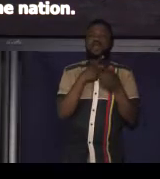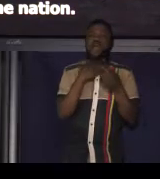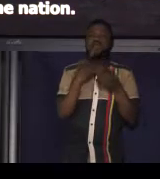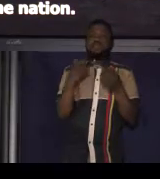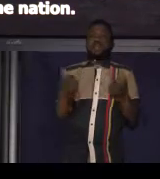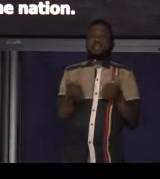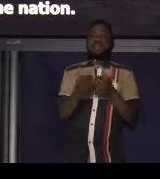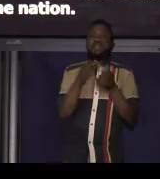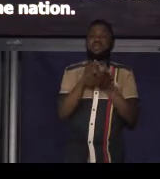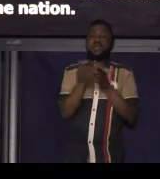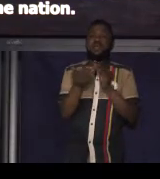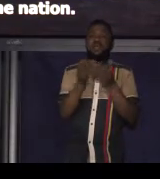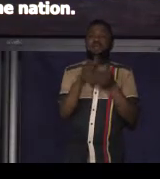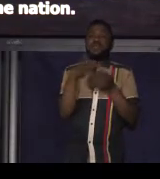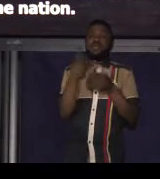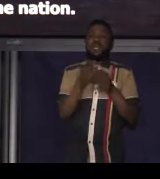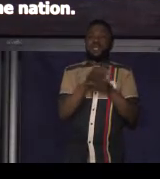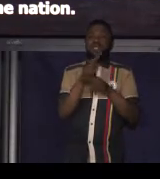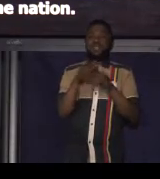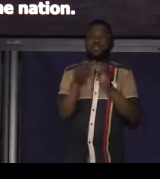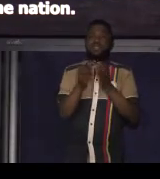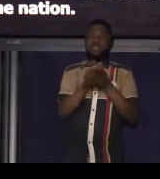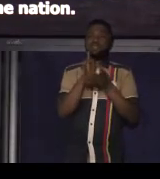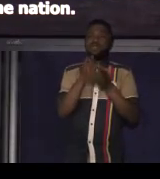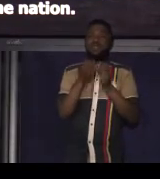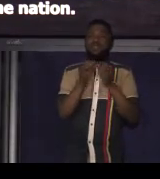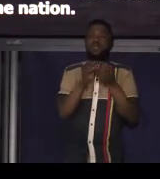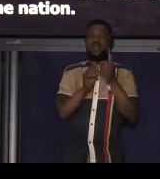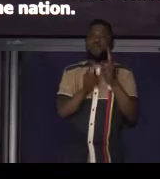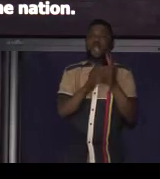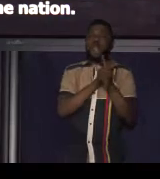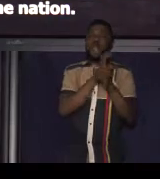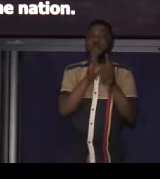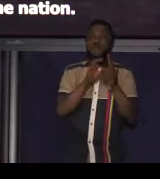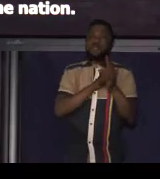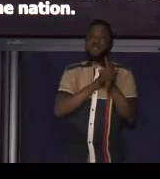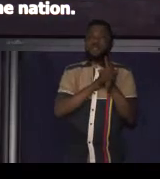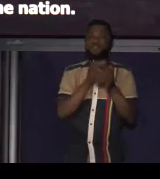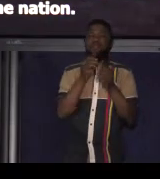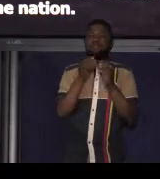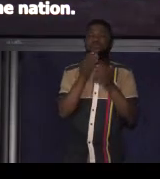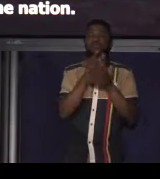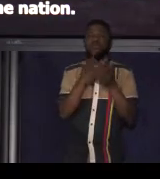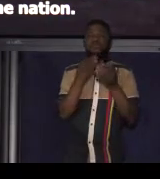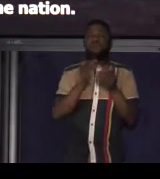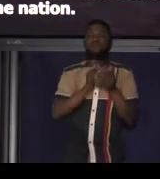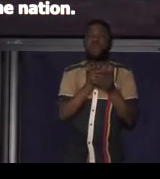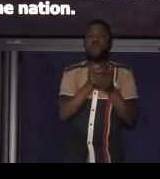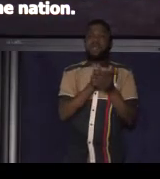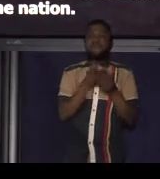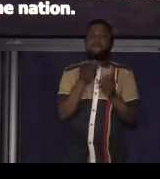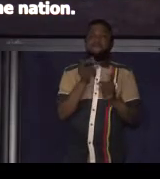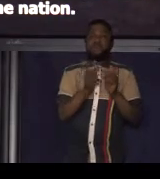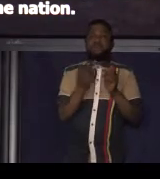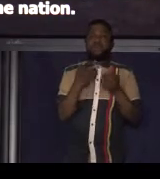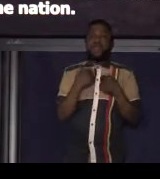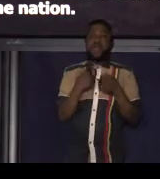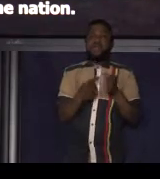challenges that confront the nation. That's one, courage. And some of our people